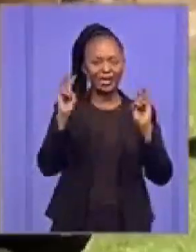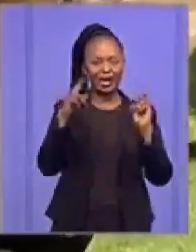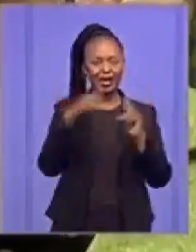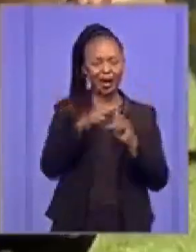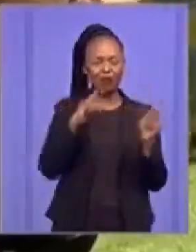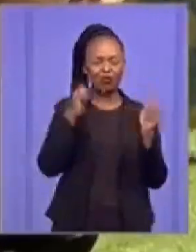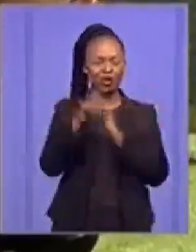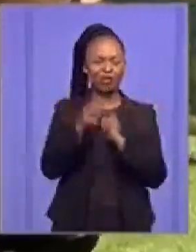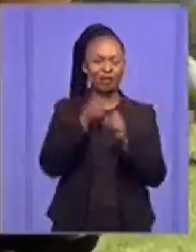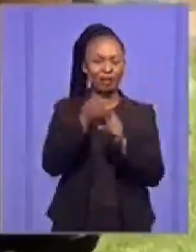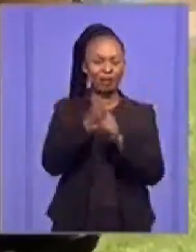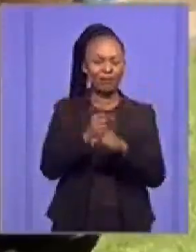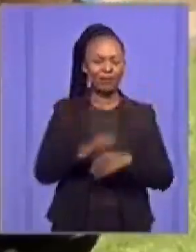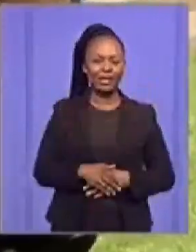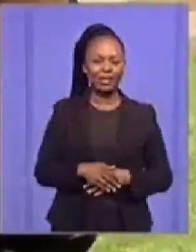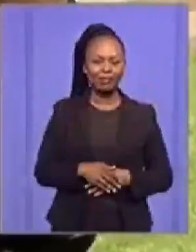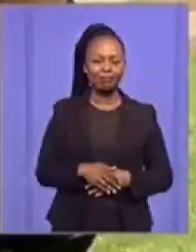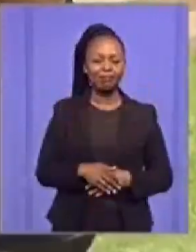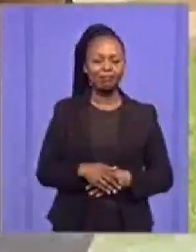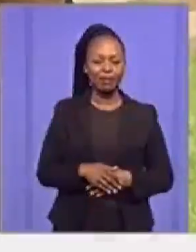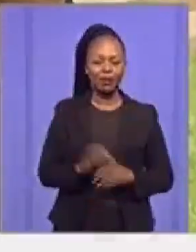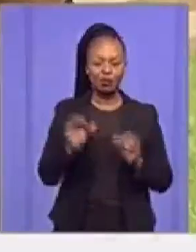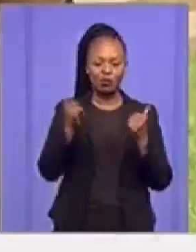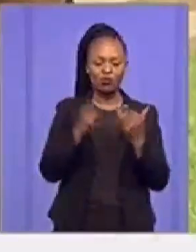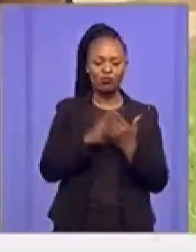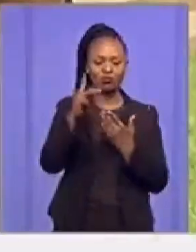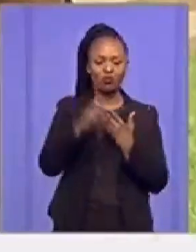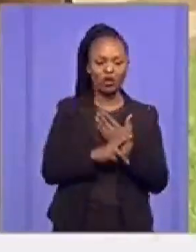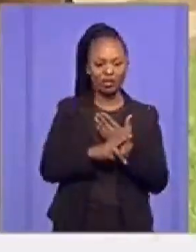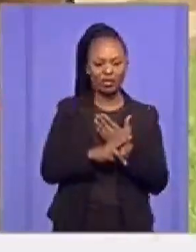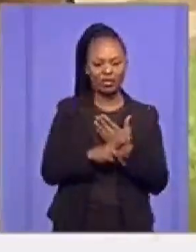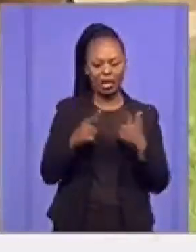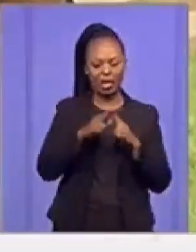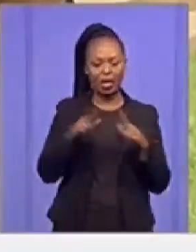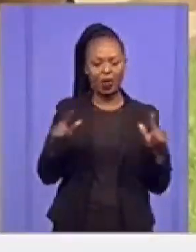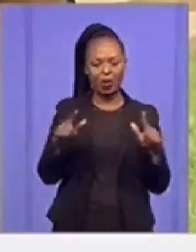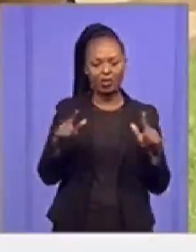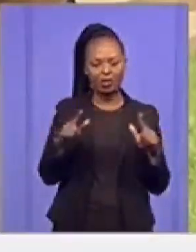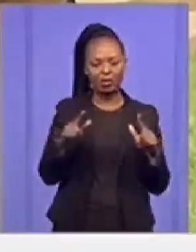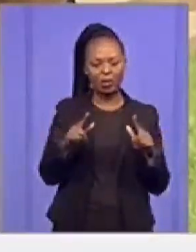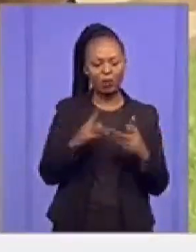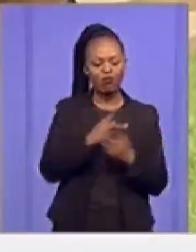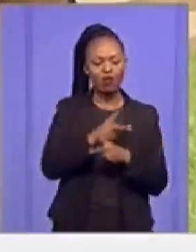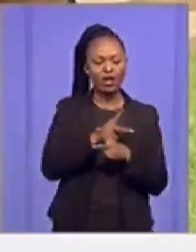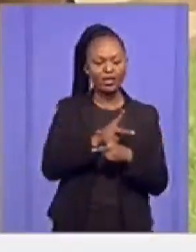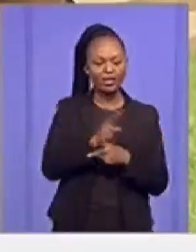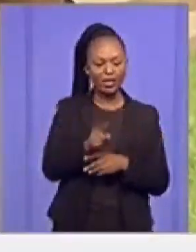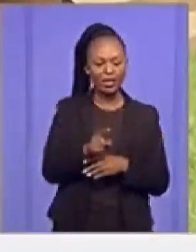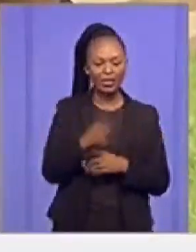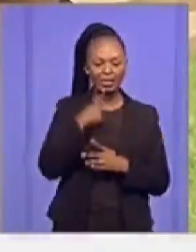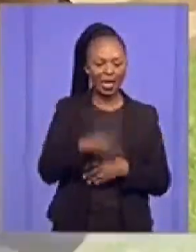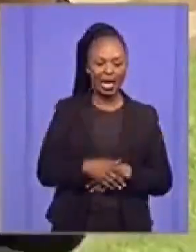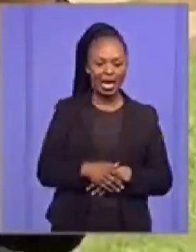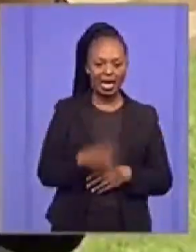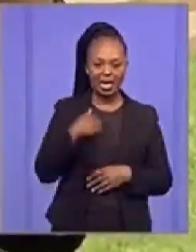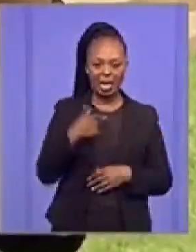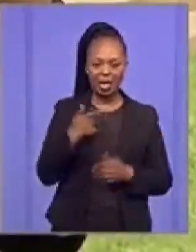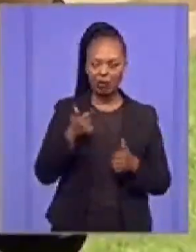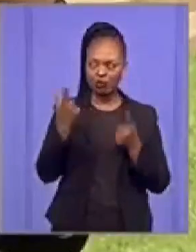you know, Eastern Cape is doing a very good project on mother tongue instruction. Tate will quickly run and learn and say, I am going to